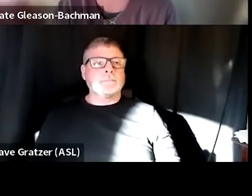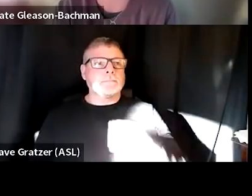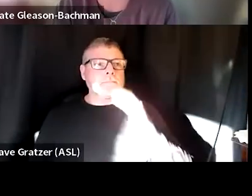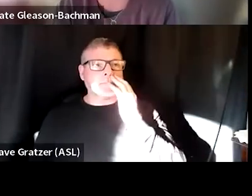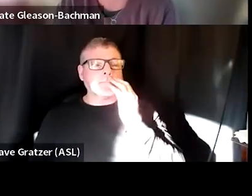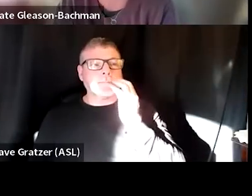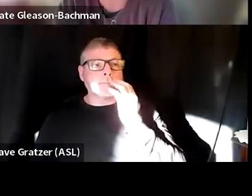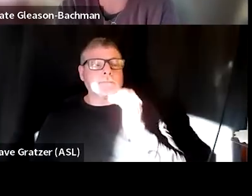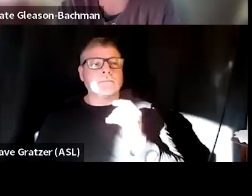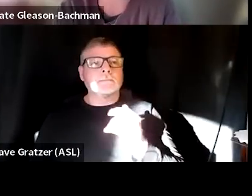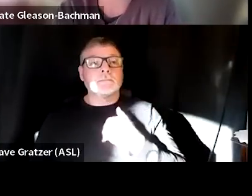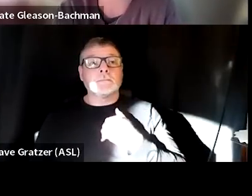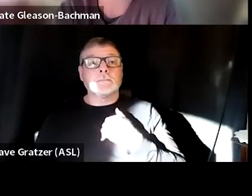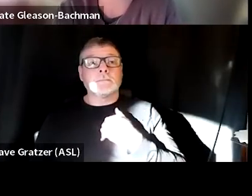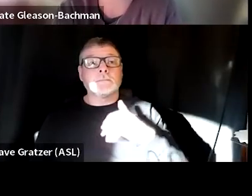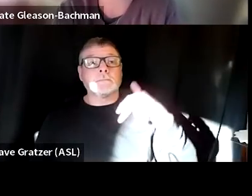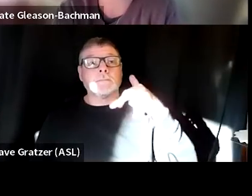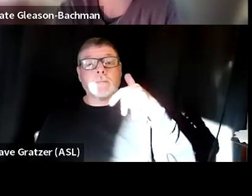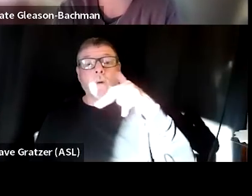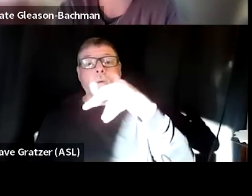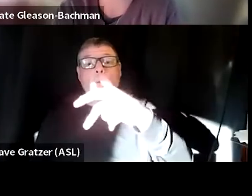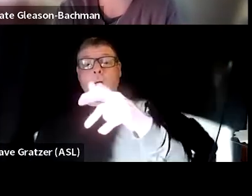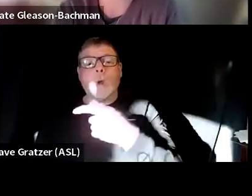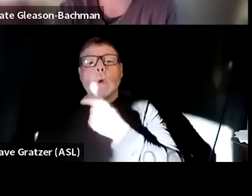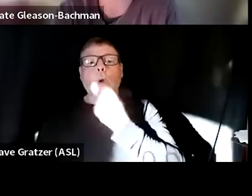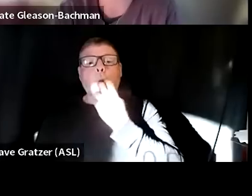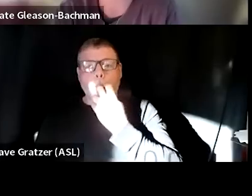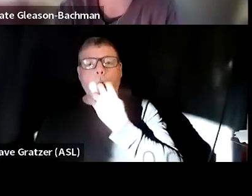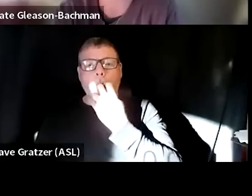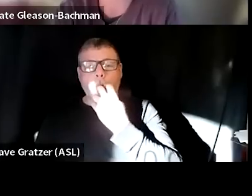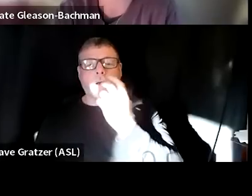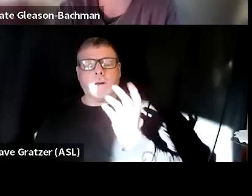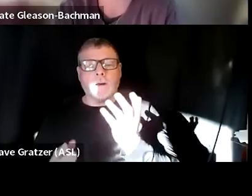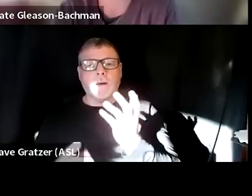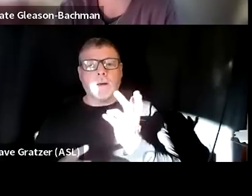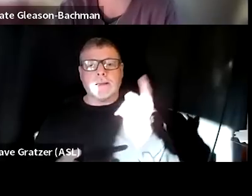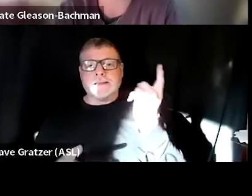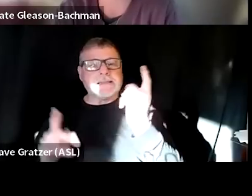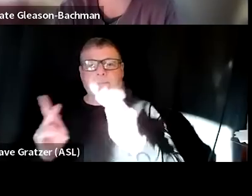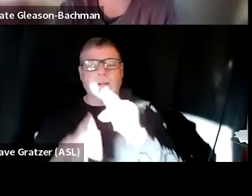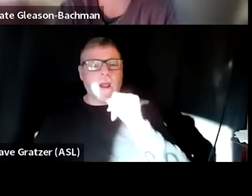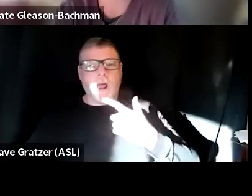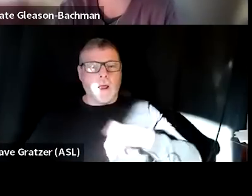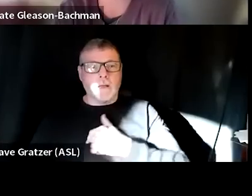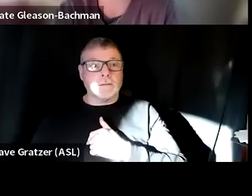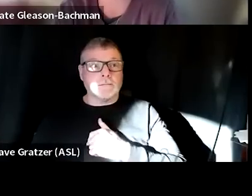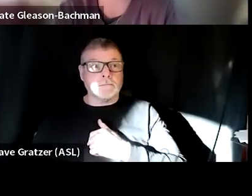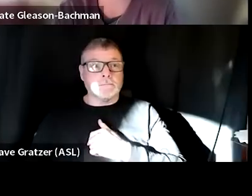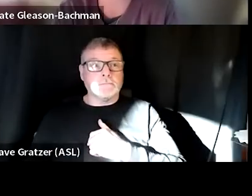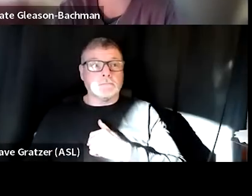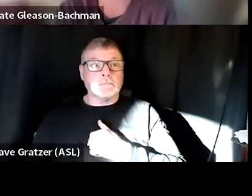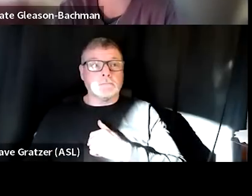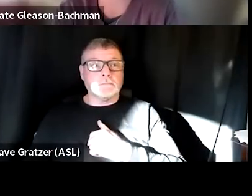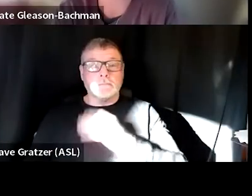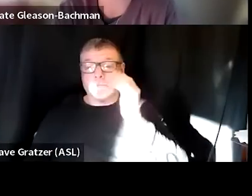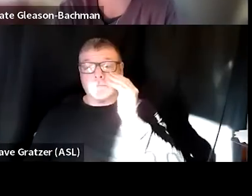we've walked up to some encampments and they start whistling, you know, to let the others know that, you know, somebody's here that's not us, you know. And I tell them, you know,